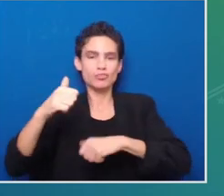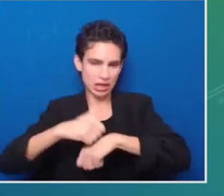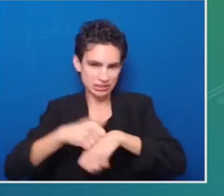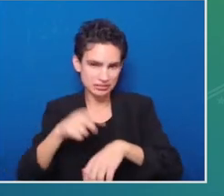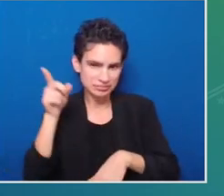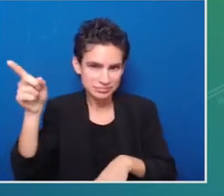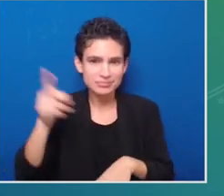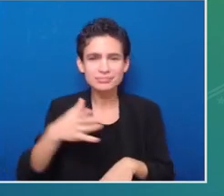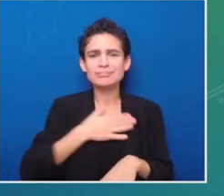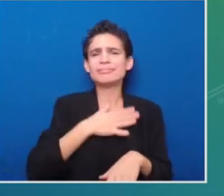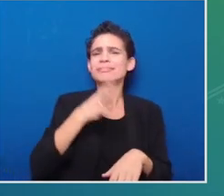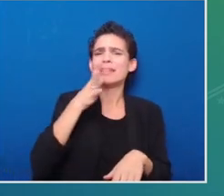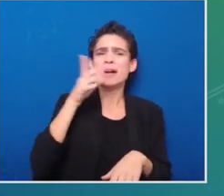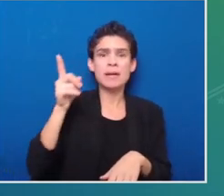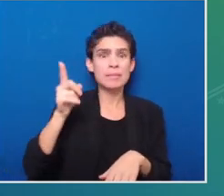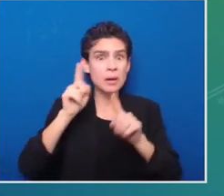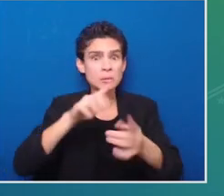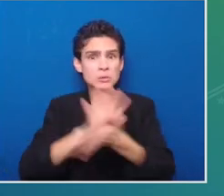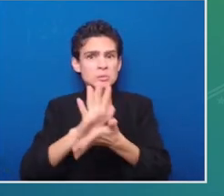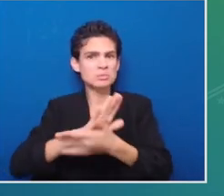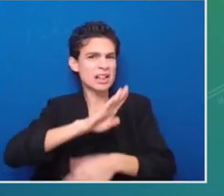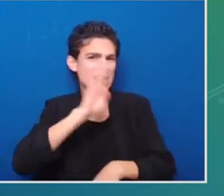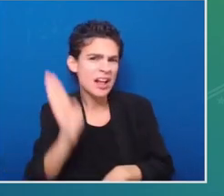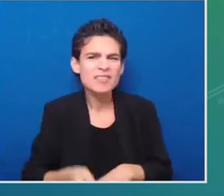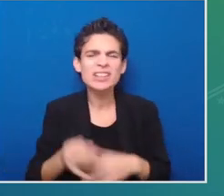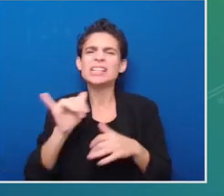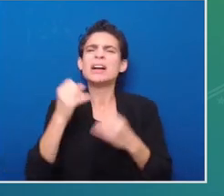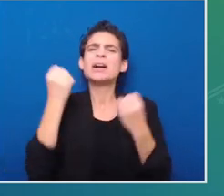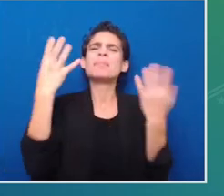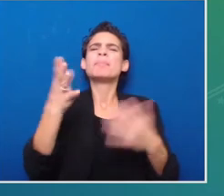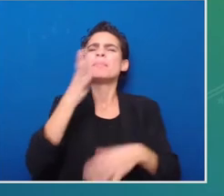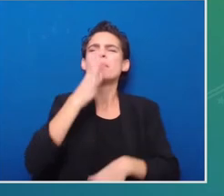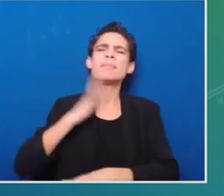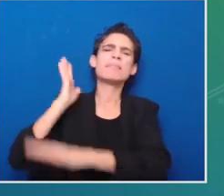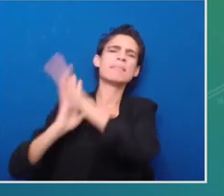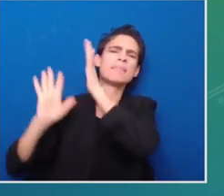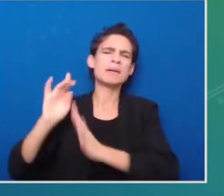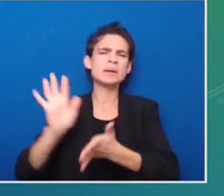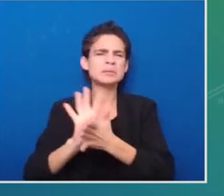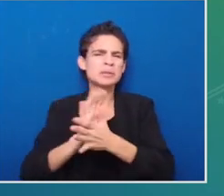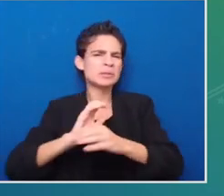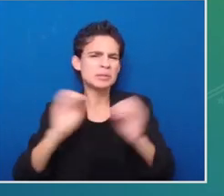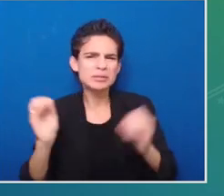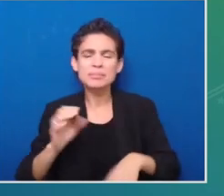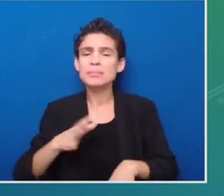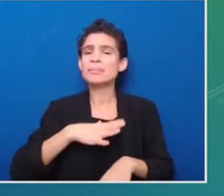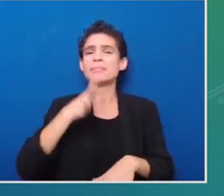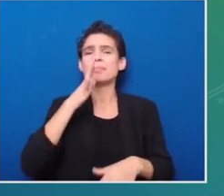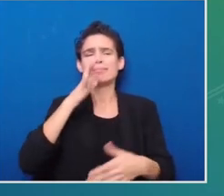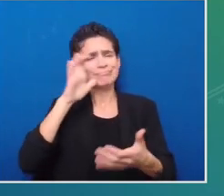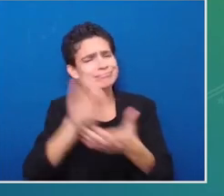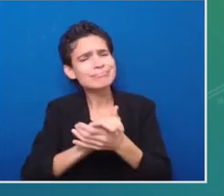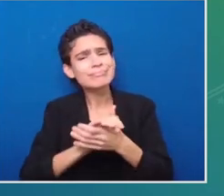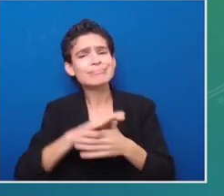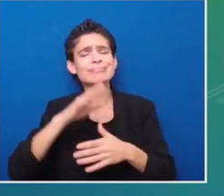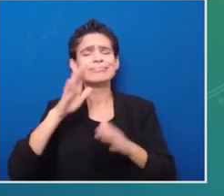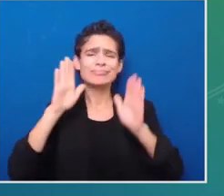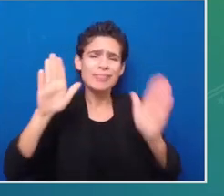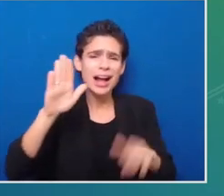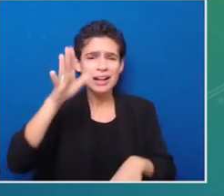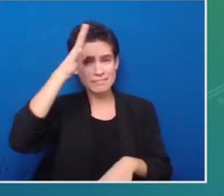generation, she didn't go to college. She married a great man, my dad, who passed away earlier this year of a